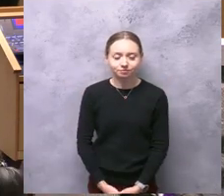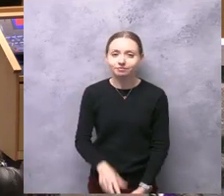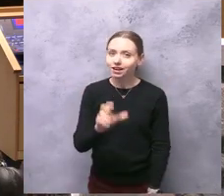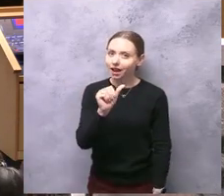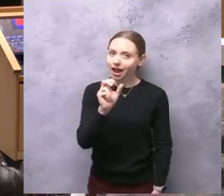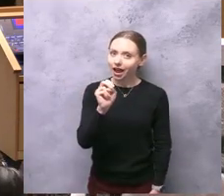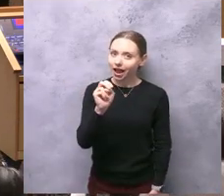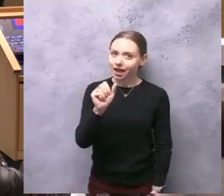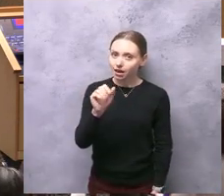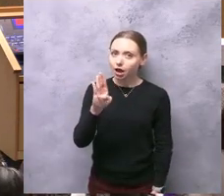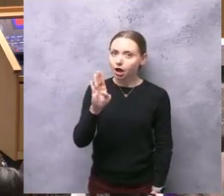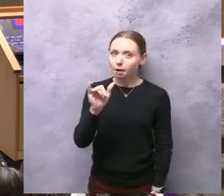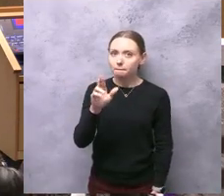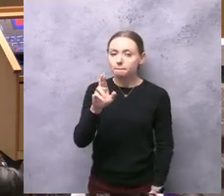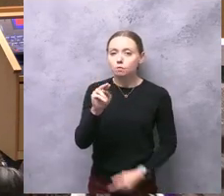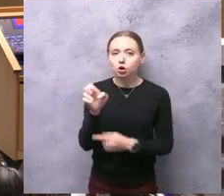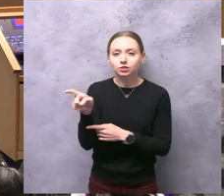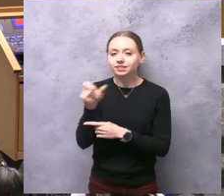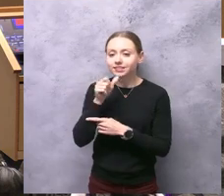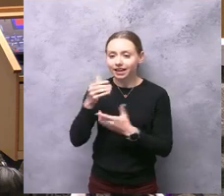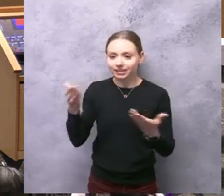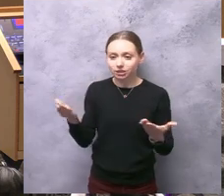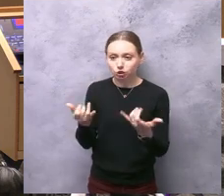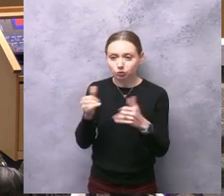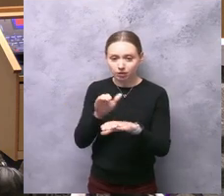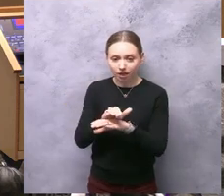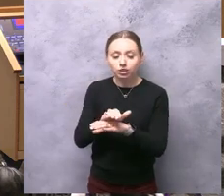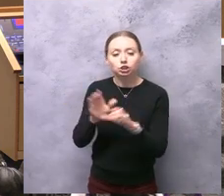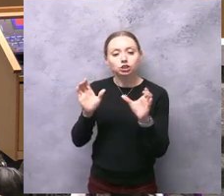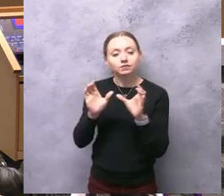Anna Byrne, who's not with us tonight,